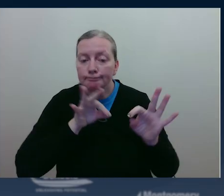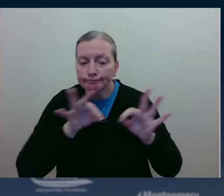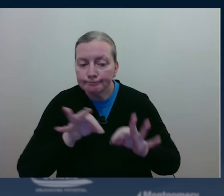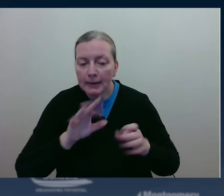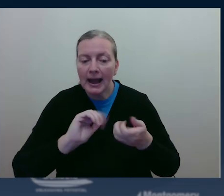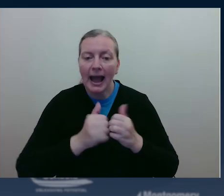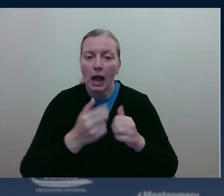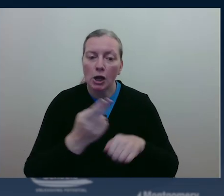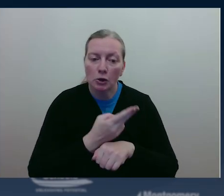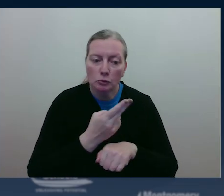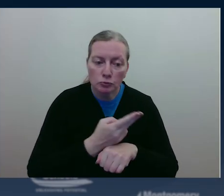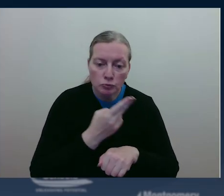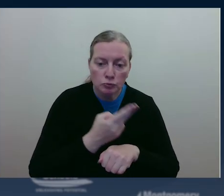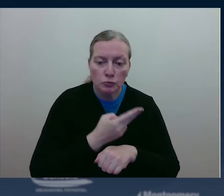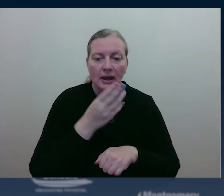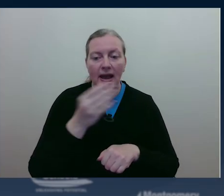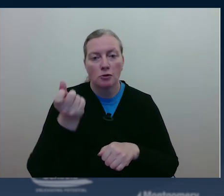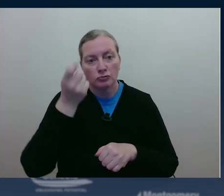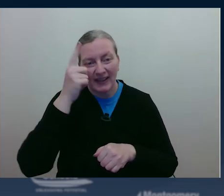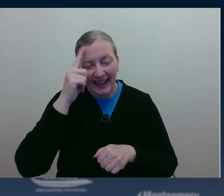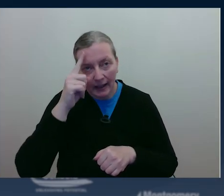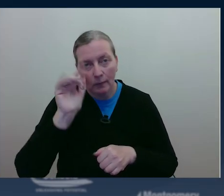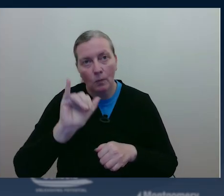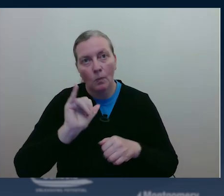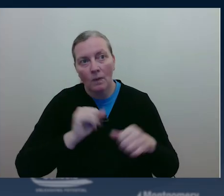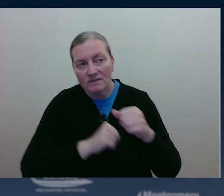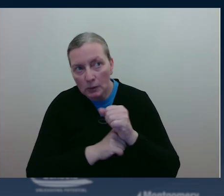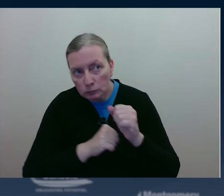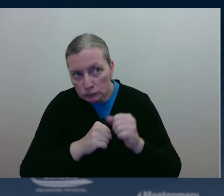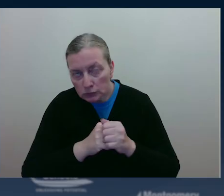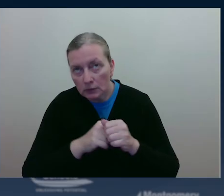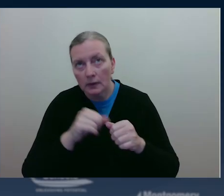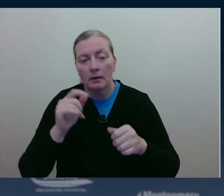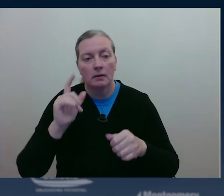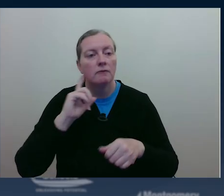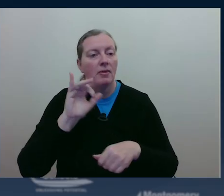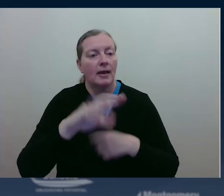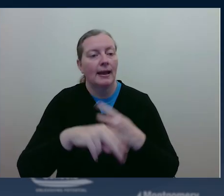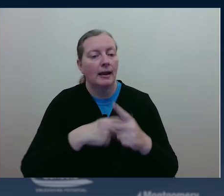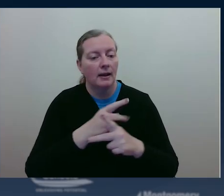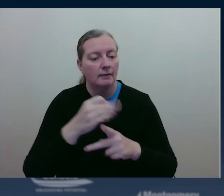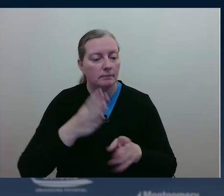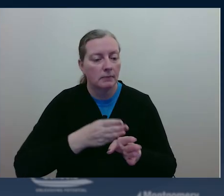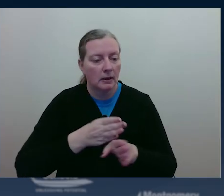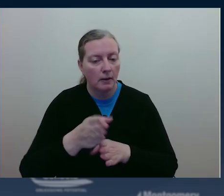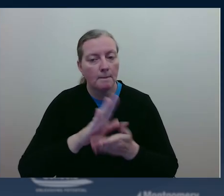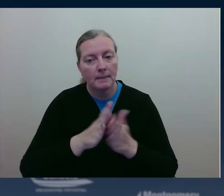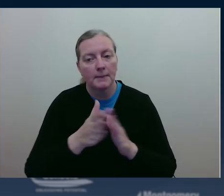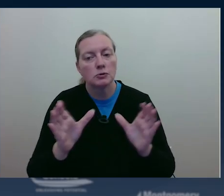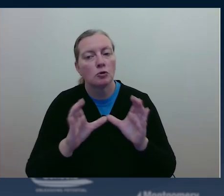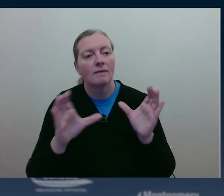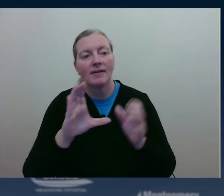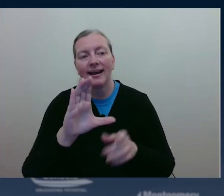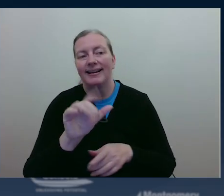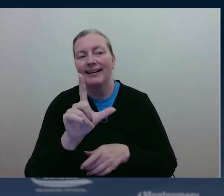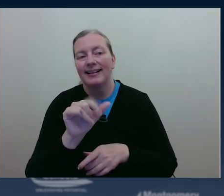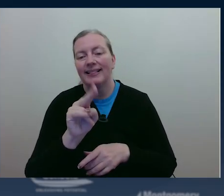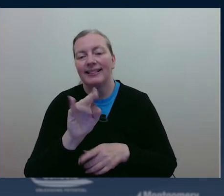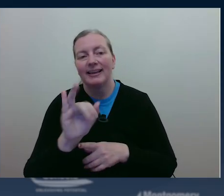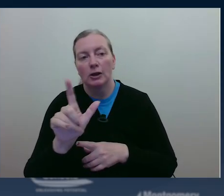and knowledge that they need for success in the certified clinical medicine pathway